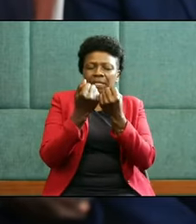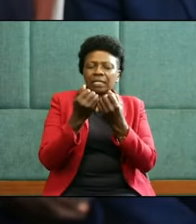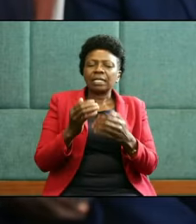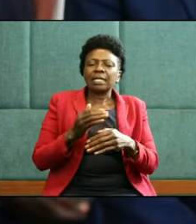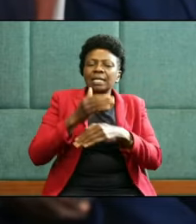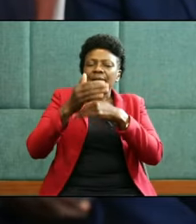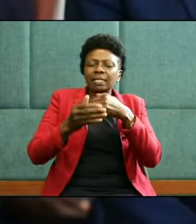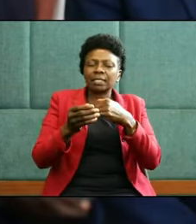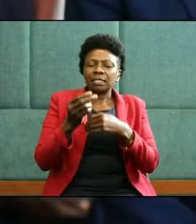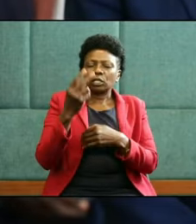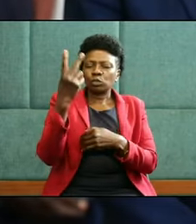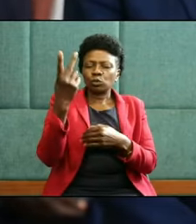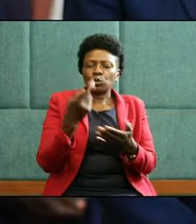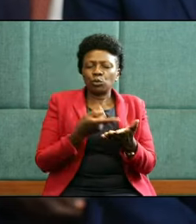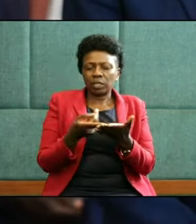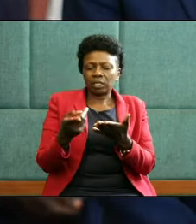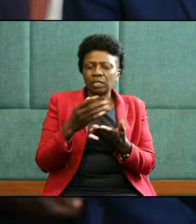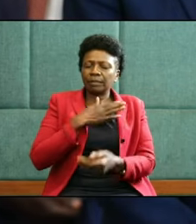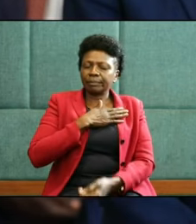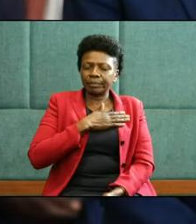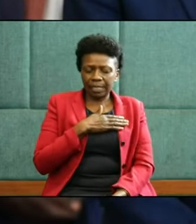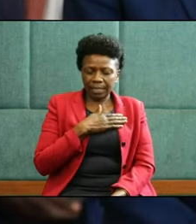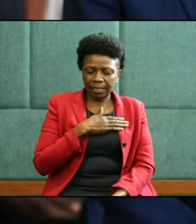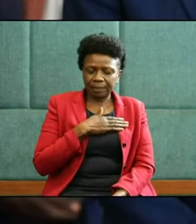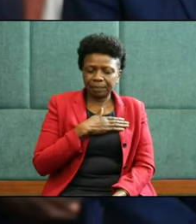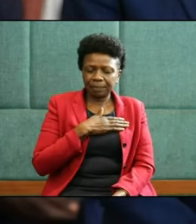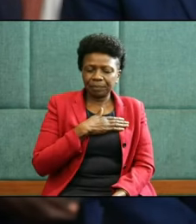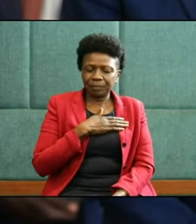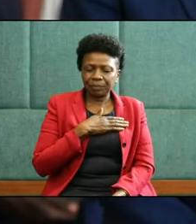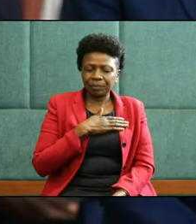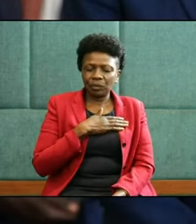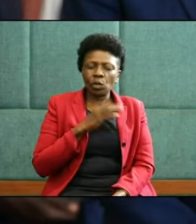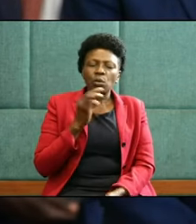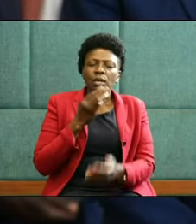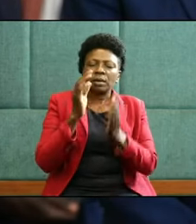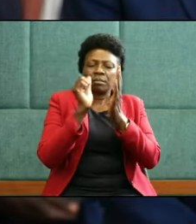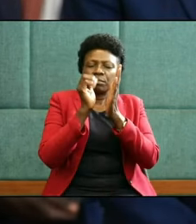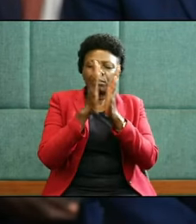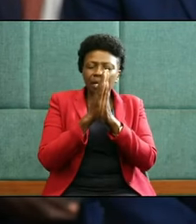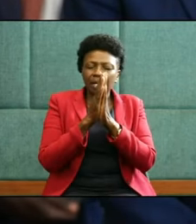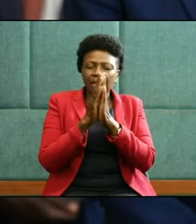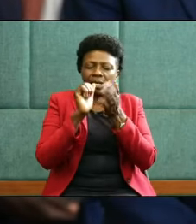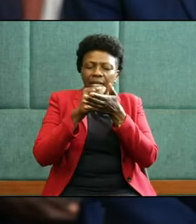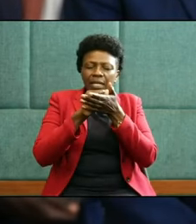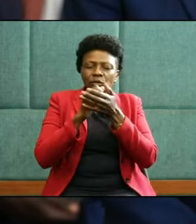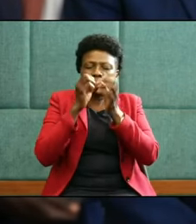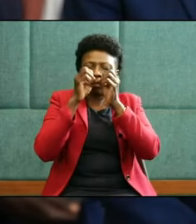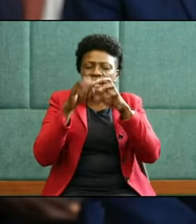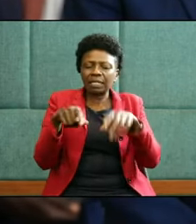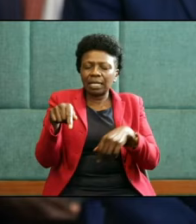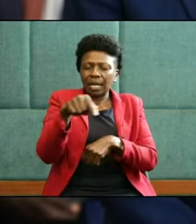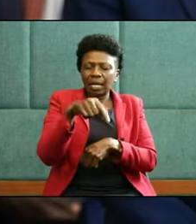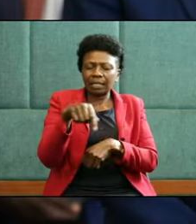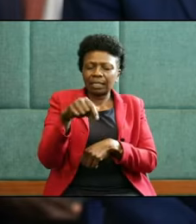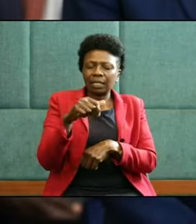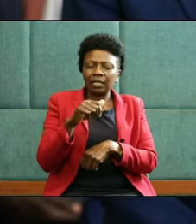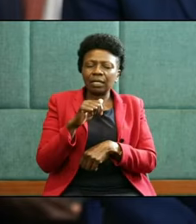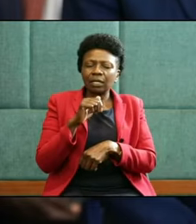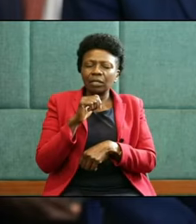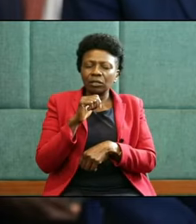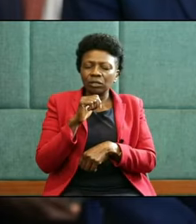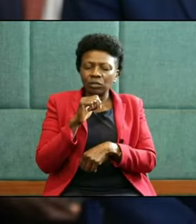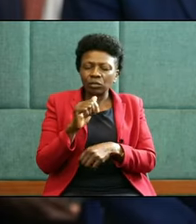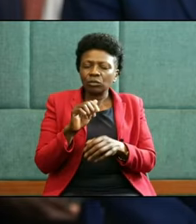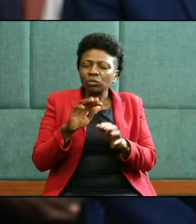2 weeks. Please, we pray that you will cause us not to leave the